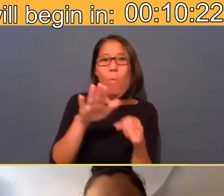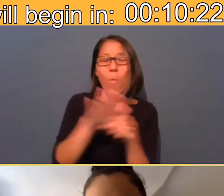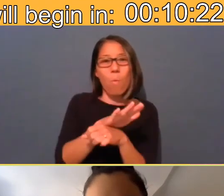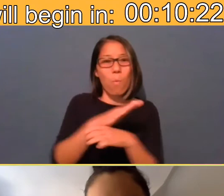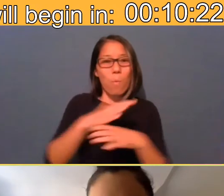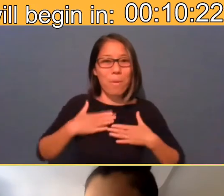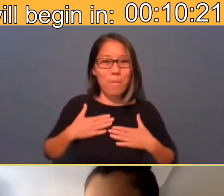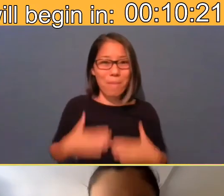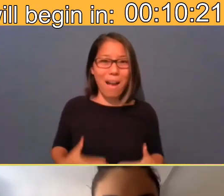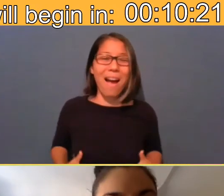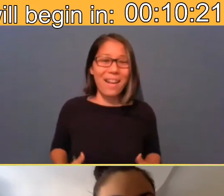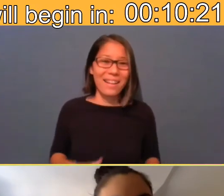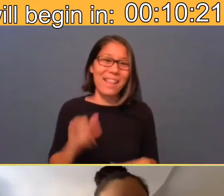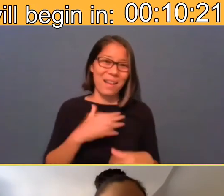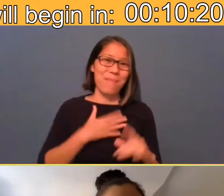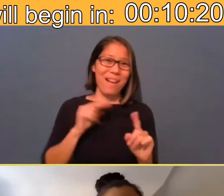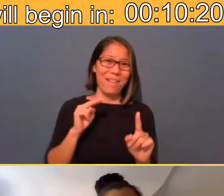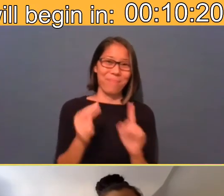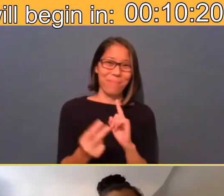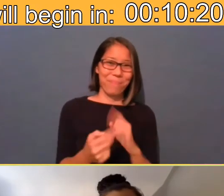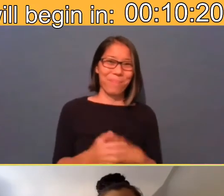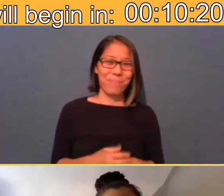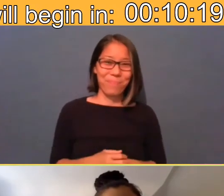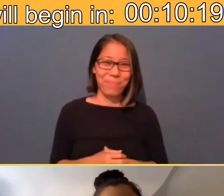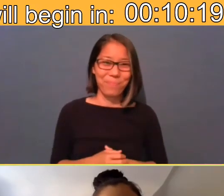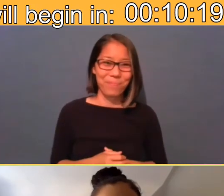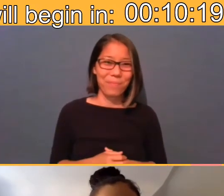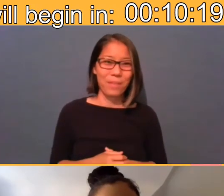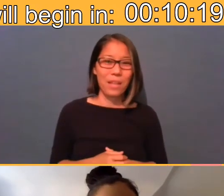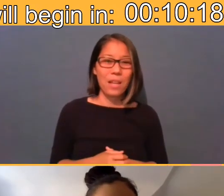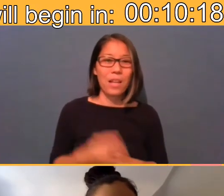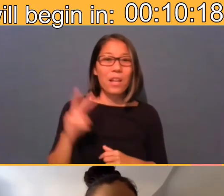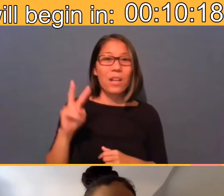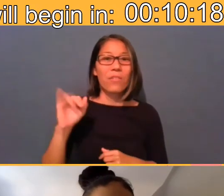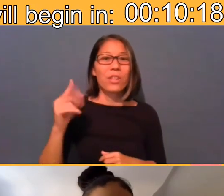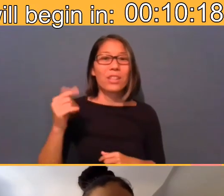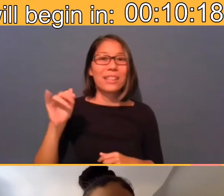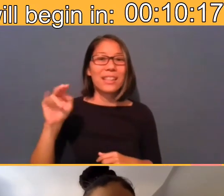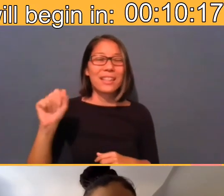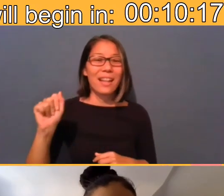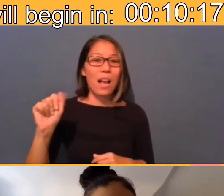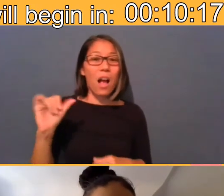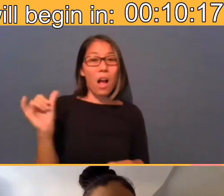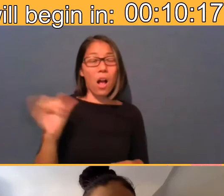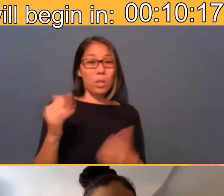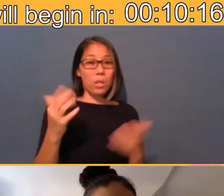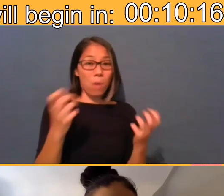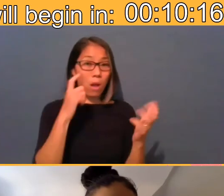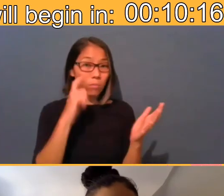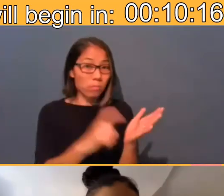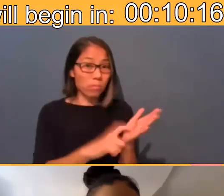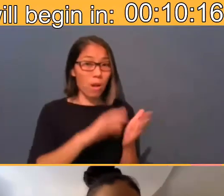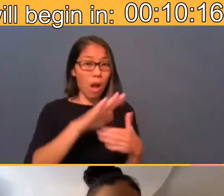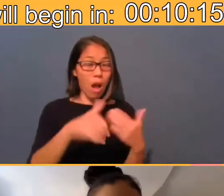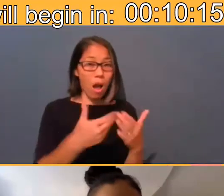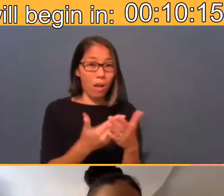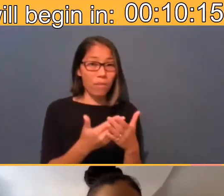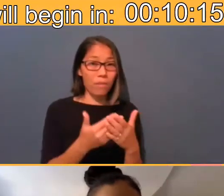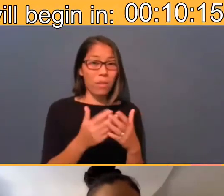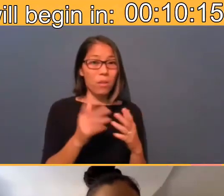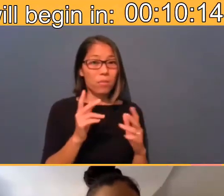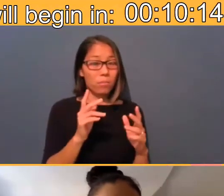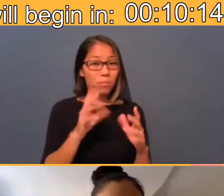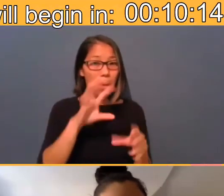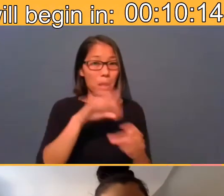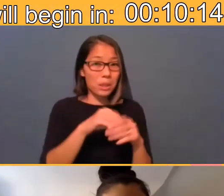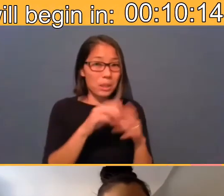So that's where I'm coming from. I also want to recognize all of the participants. There are three puppeteers who